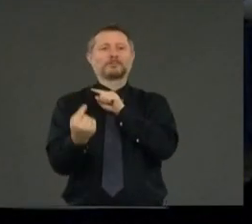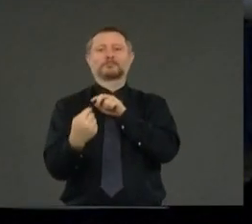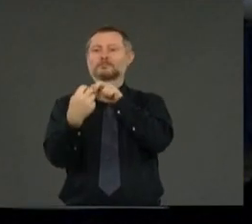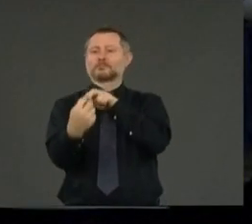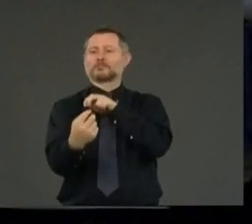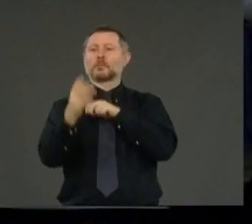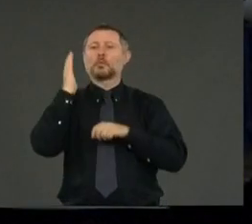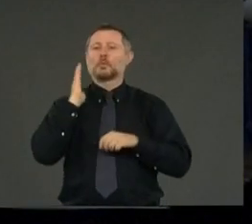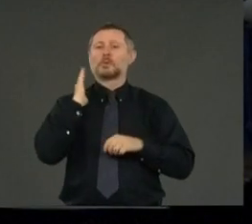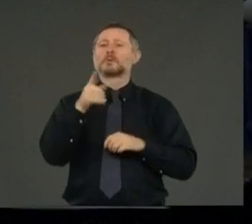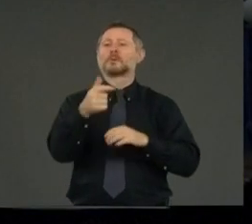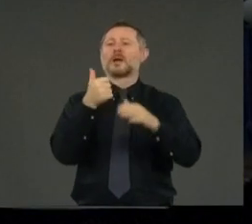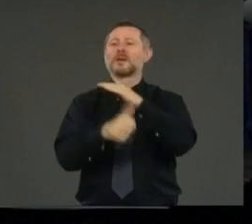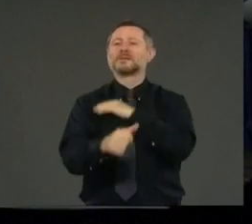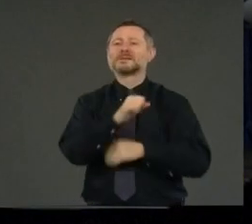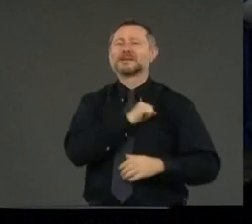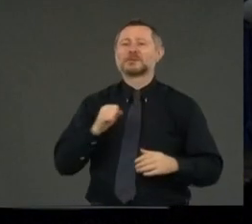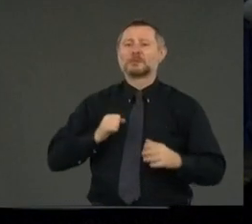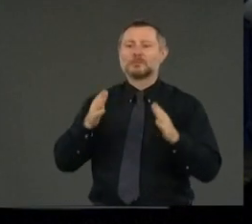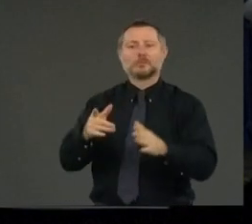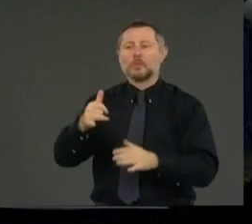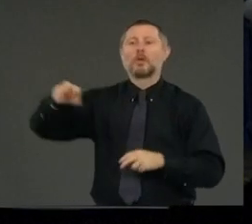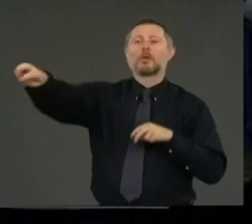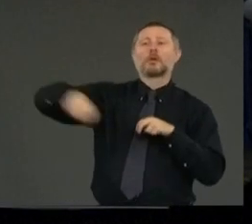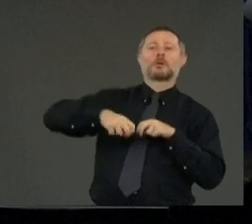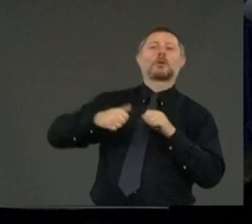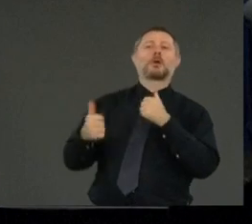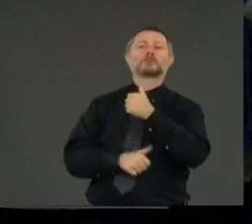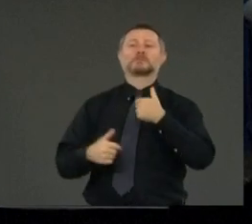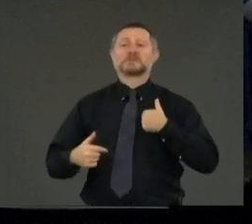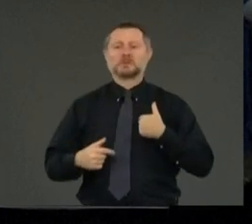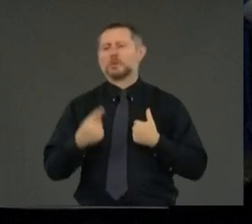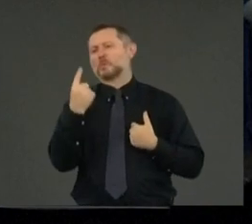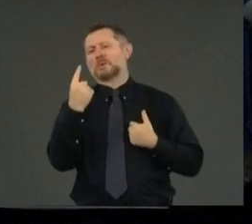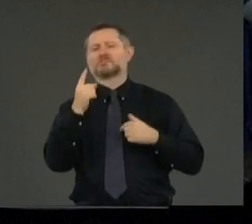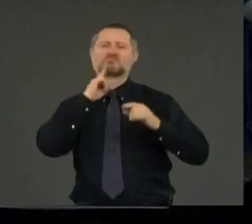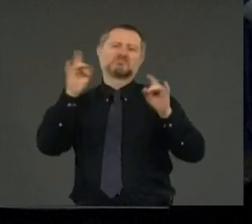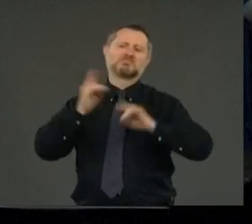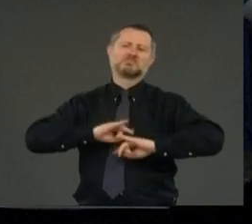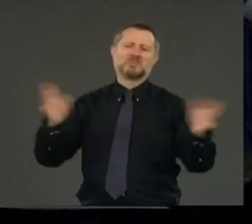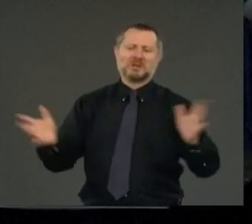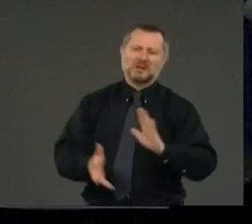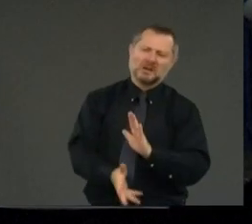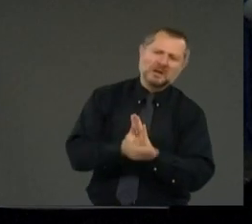me. One of the most talented, smart